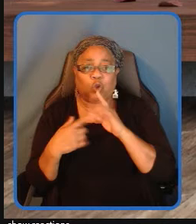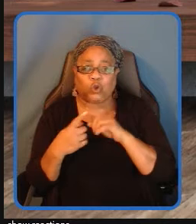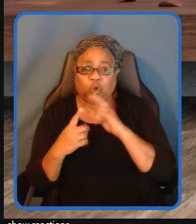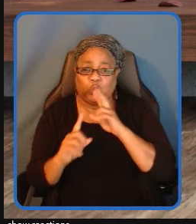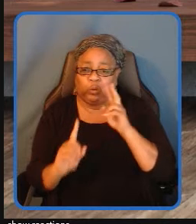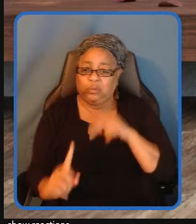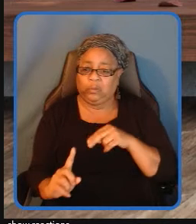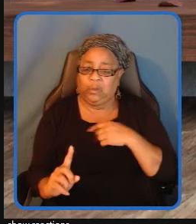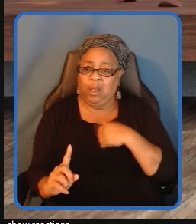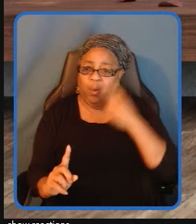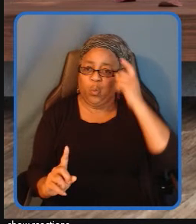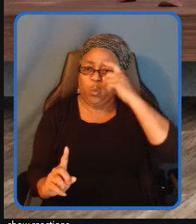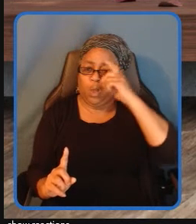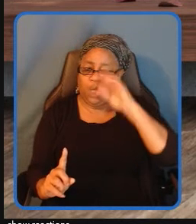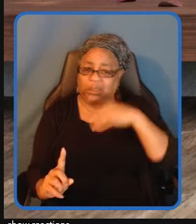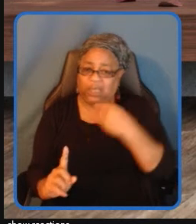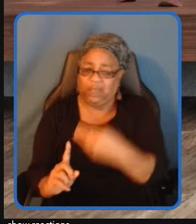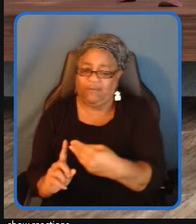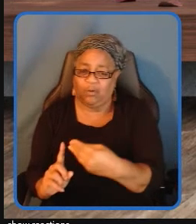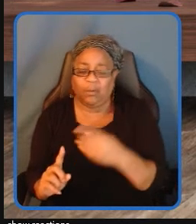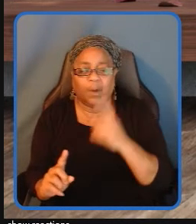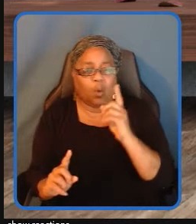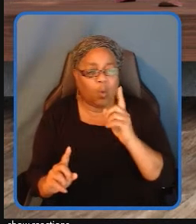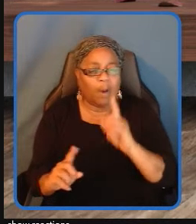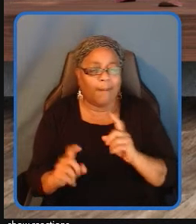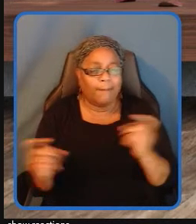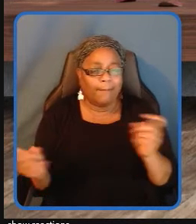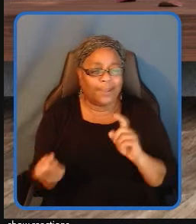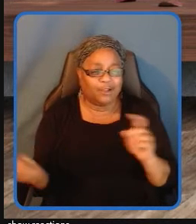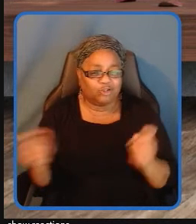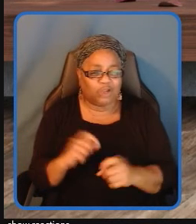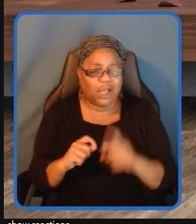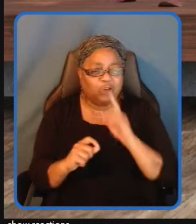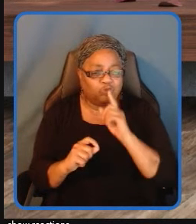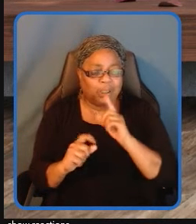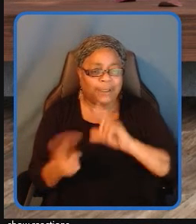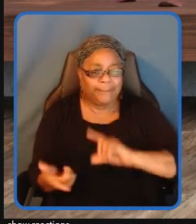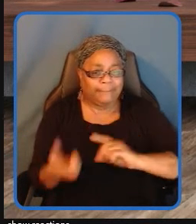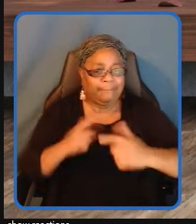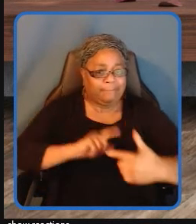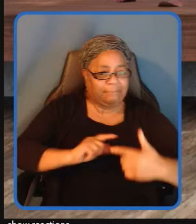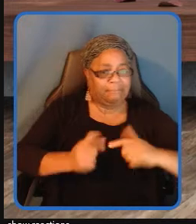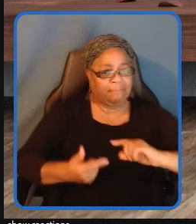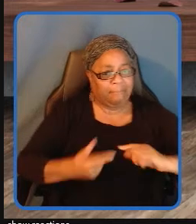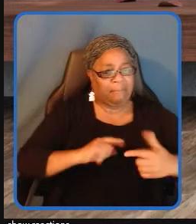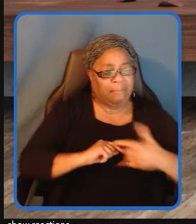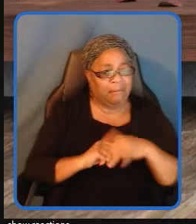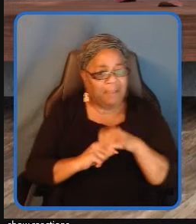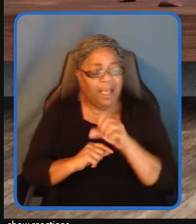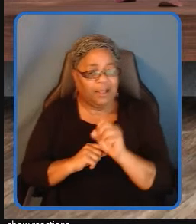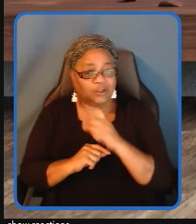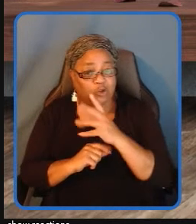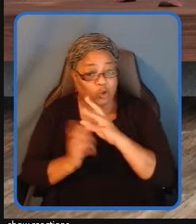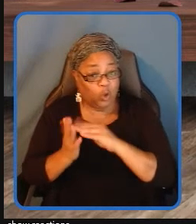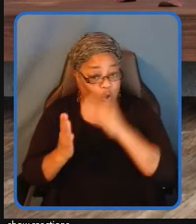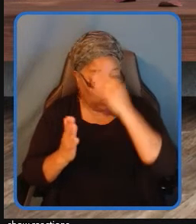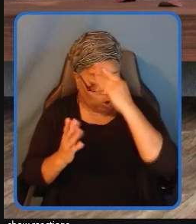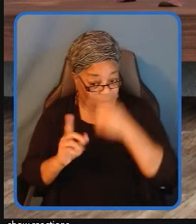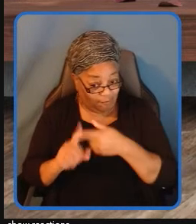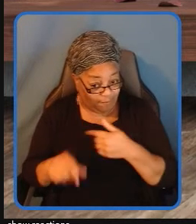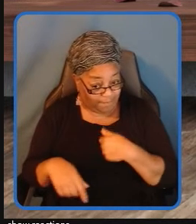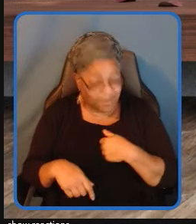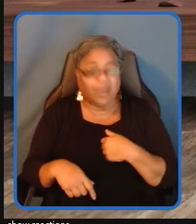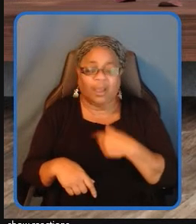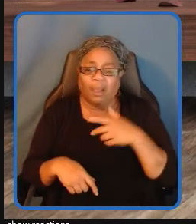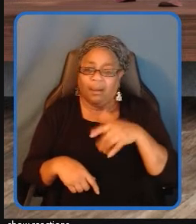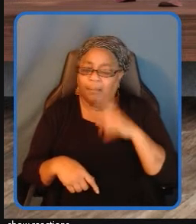me. But I think one of the really big changes is that it's actually like a two-way, multi-way street where, yes, you are learning from me, but I am learning from you.